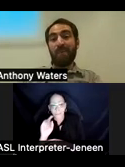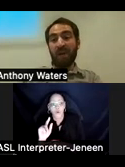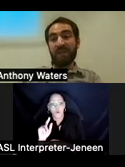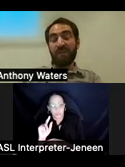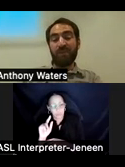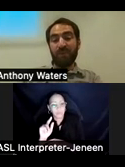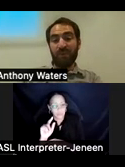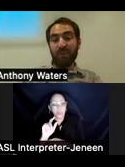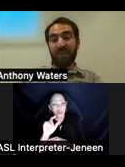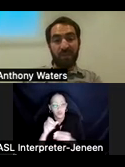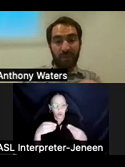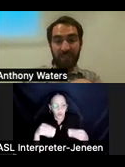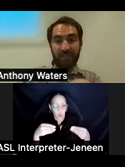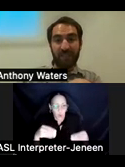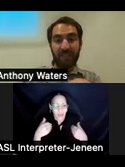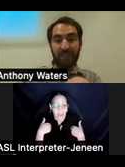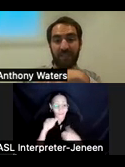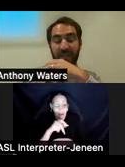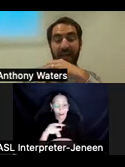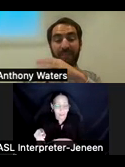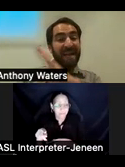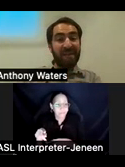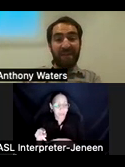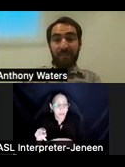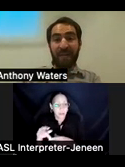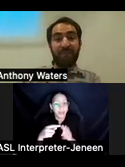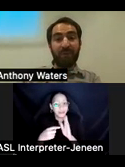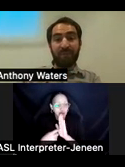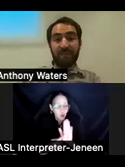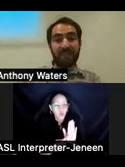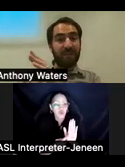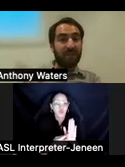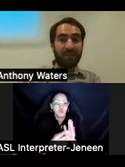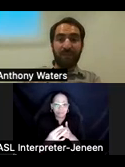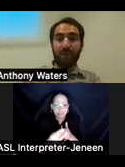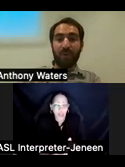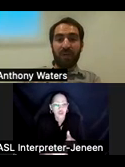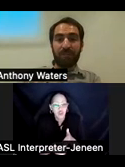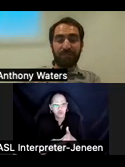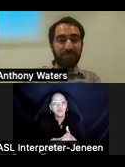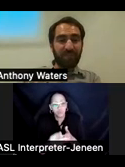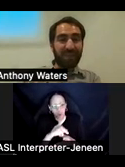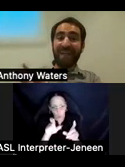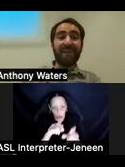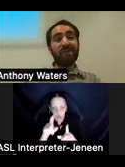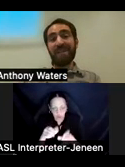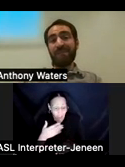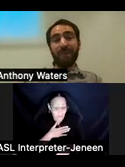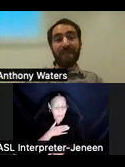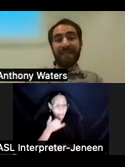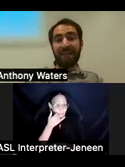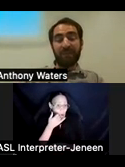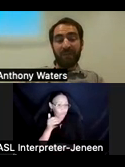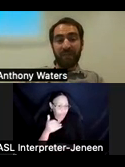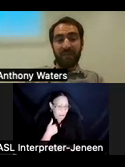app that walks you through these questions. I have it on my phone. It's called the Columbia Protocol, and I encourage